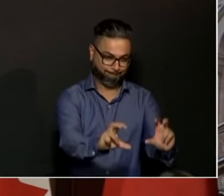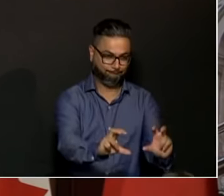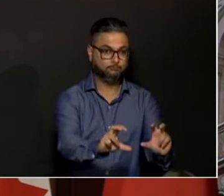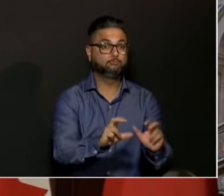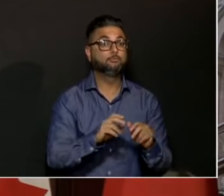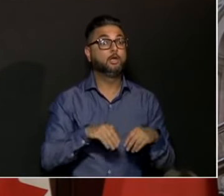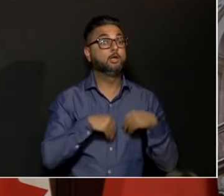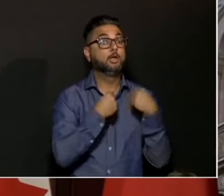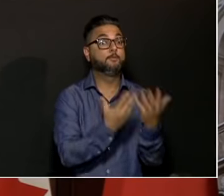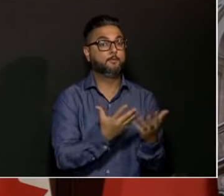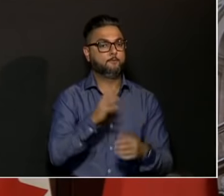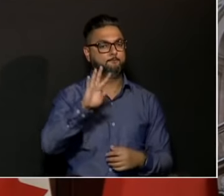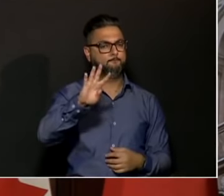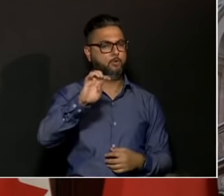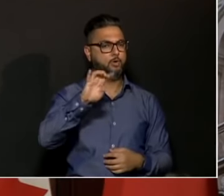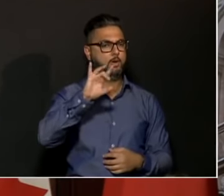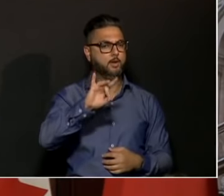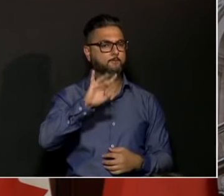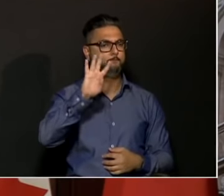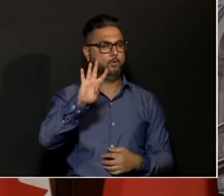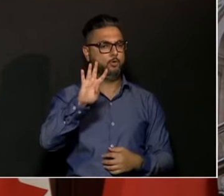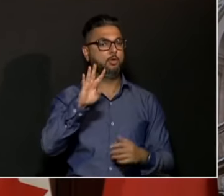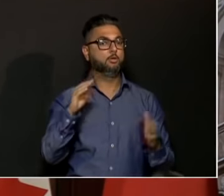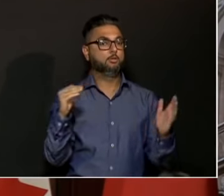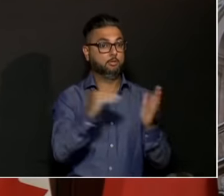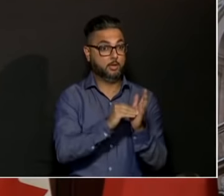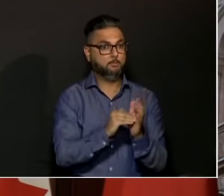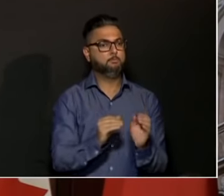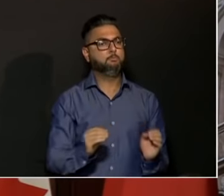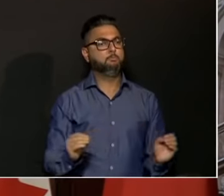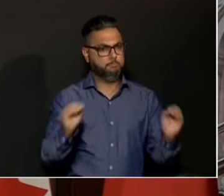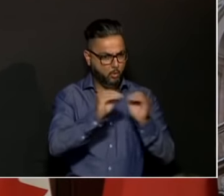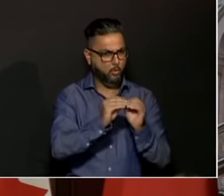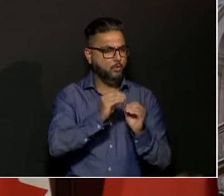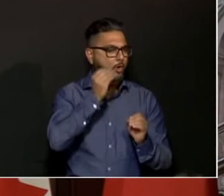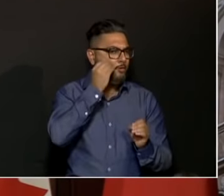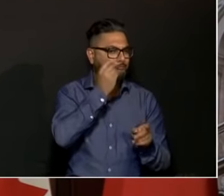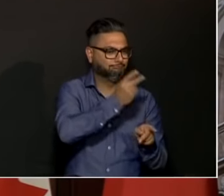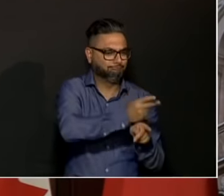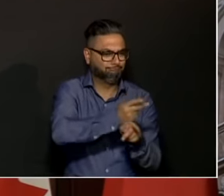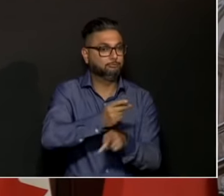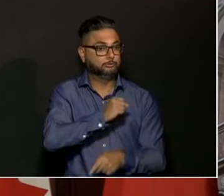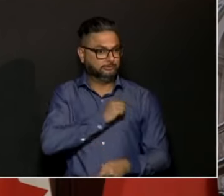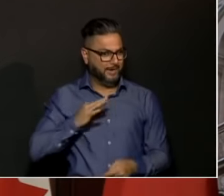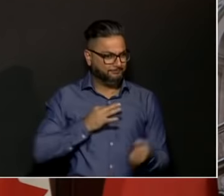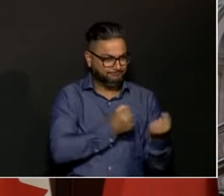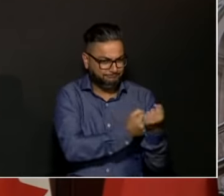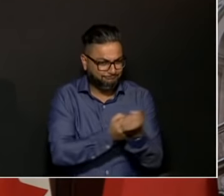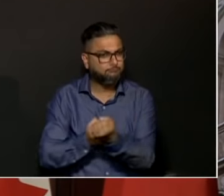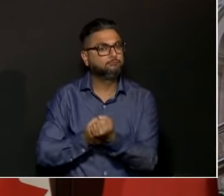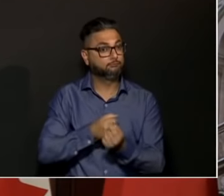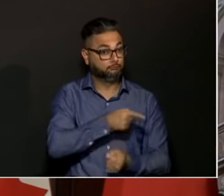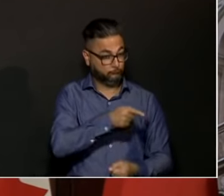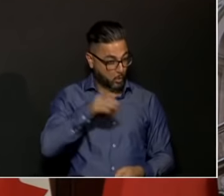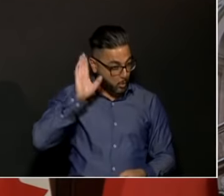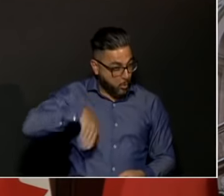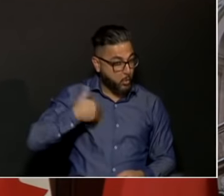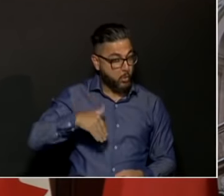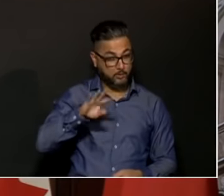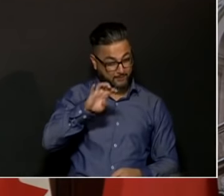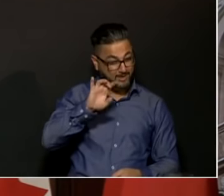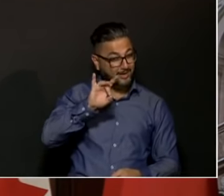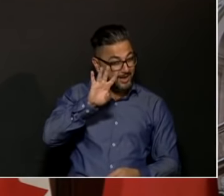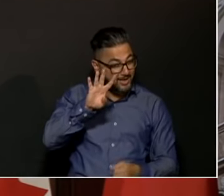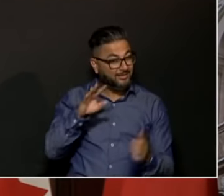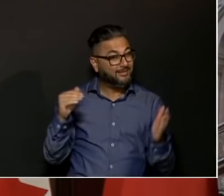484,000 more home care visits. This one stat just amazes me. That's 484,000 more home care